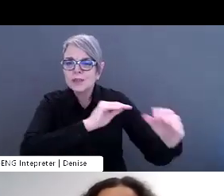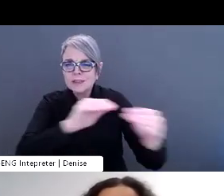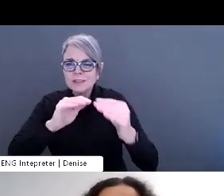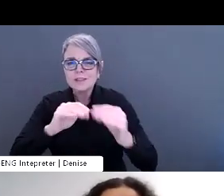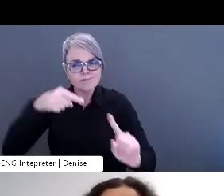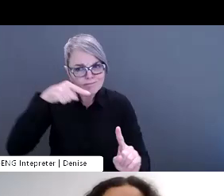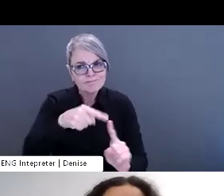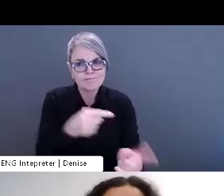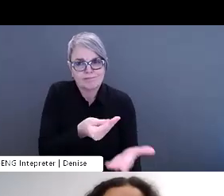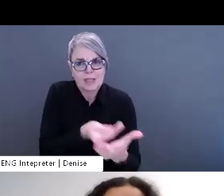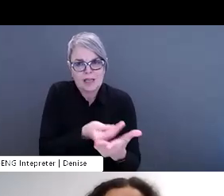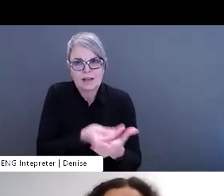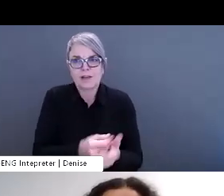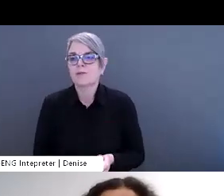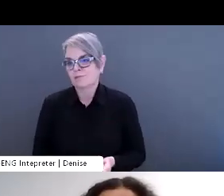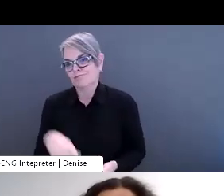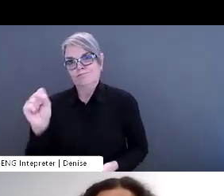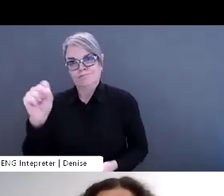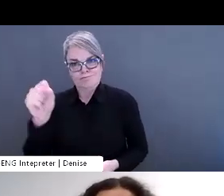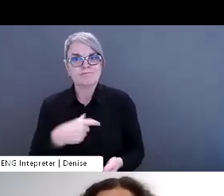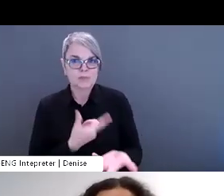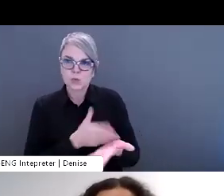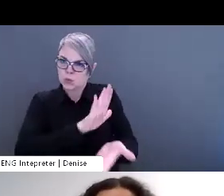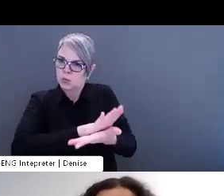School education, finances, absolutely.